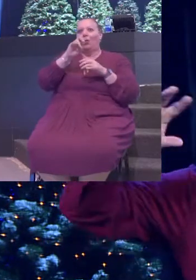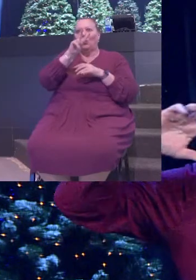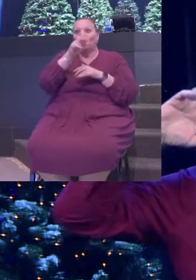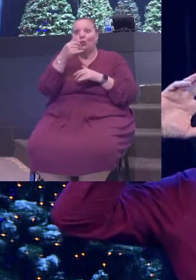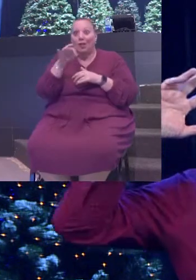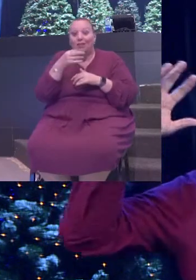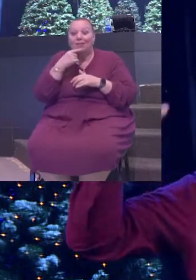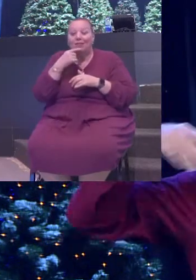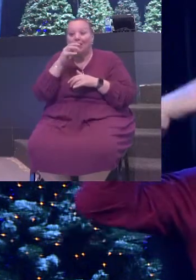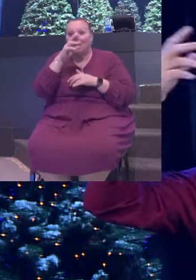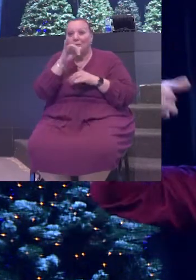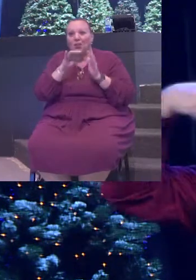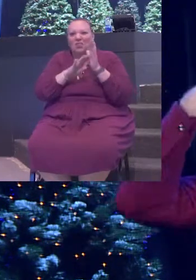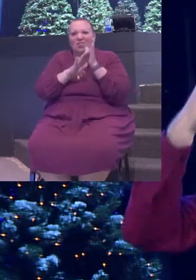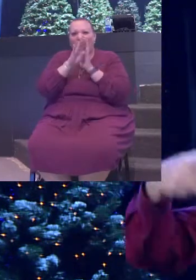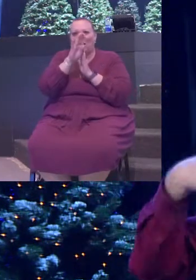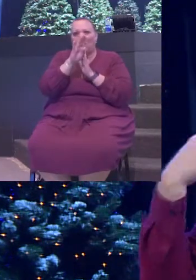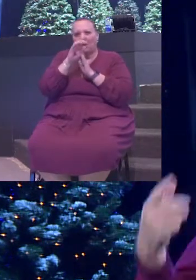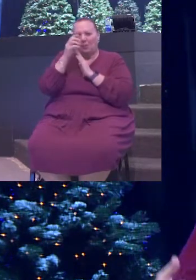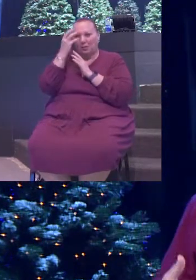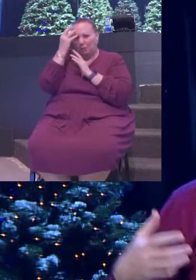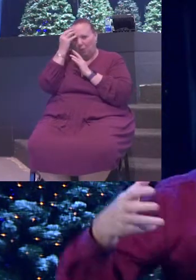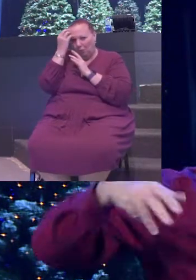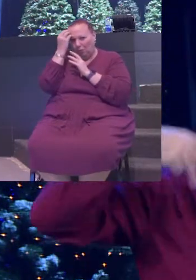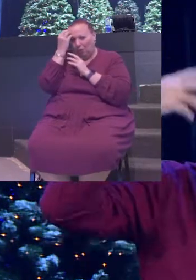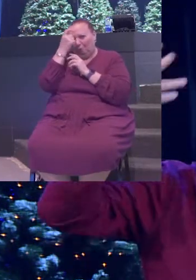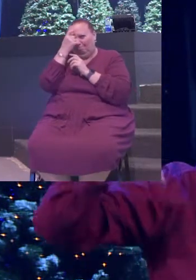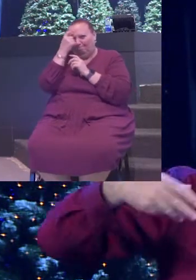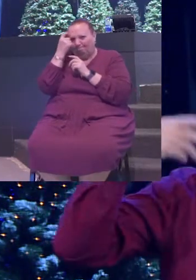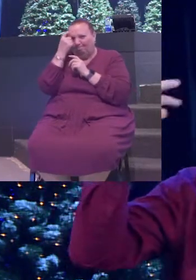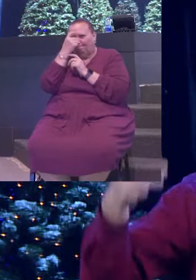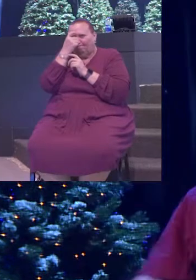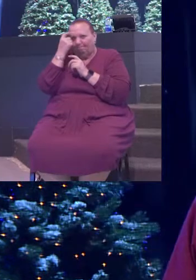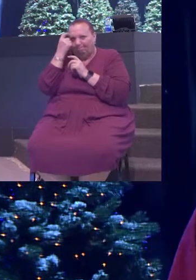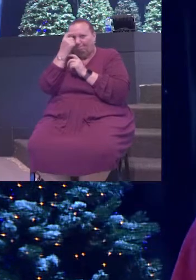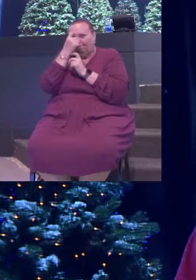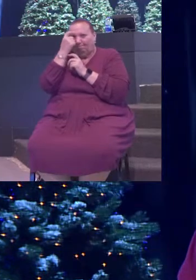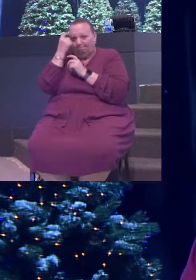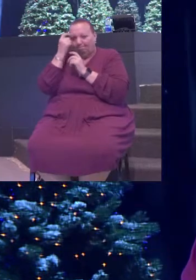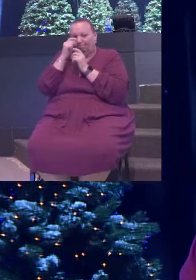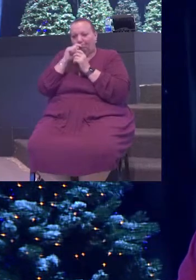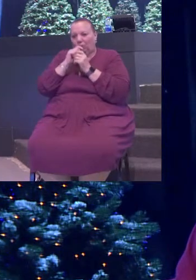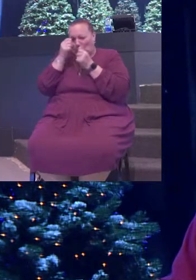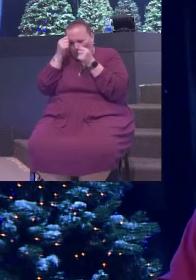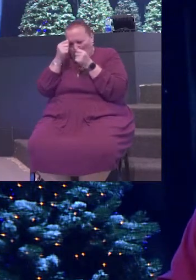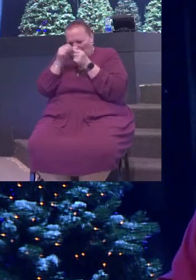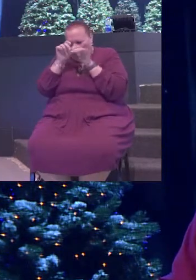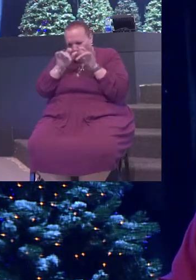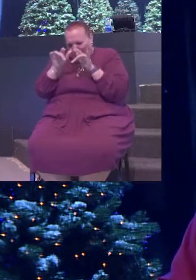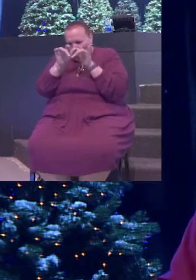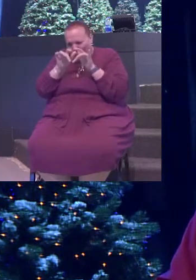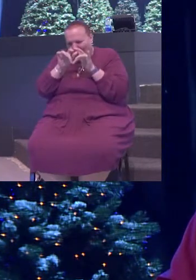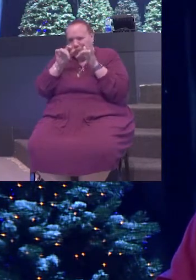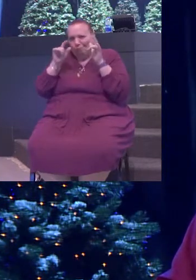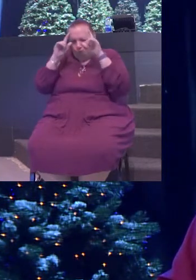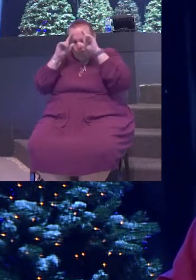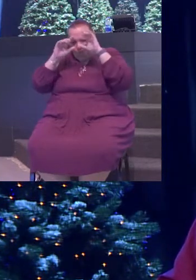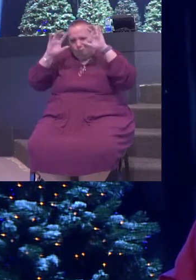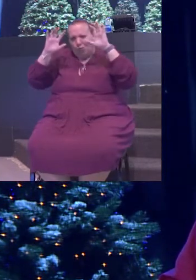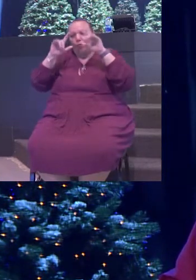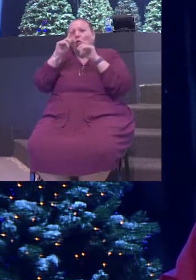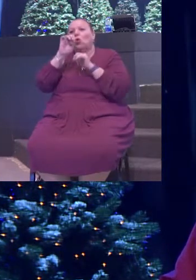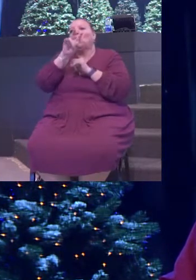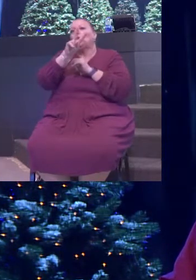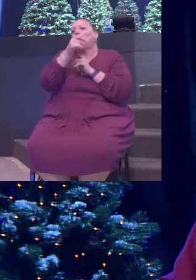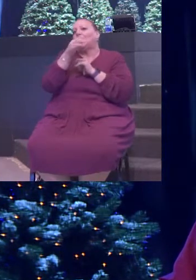Mary is developing this mental scrapbook. She's playing these videos again and again, these loops in Luke